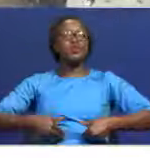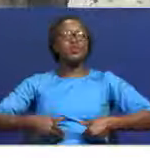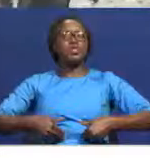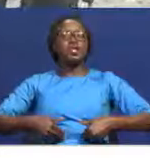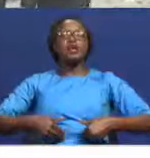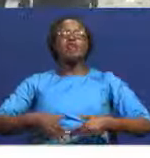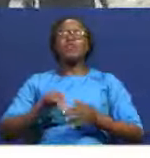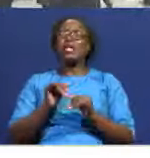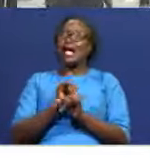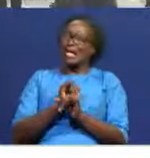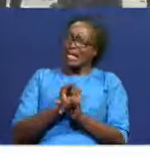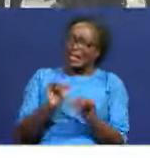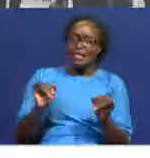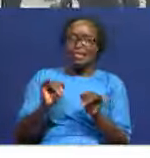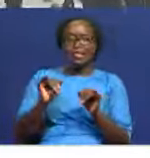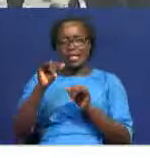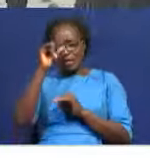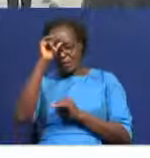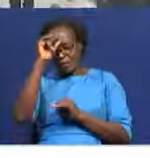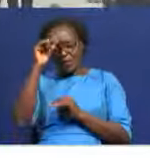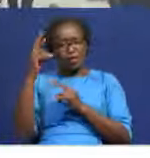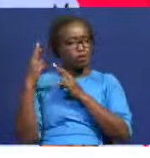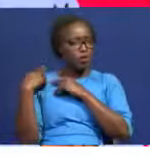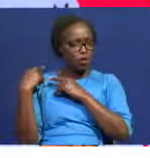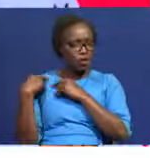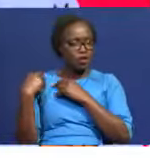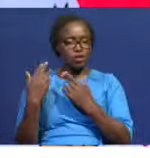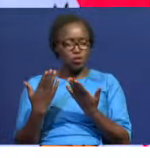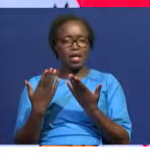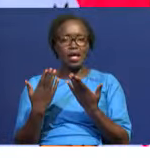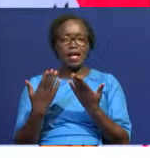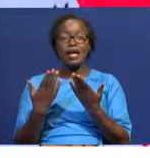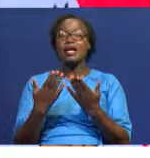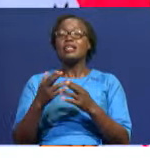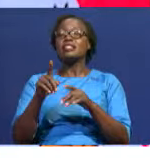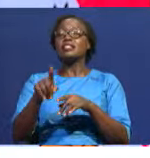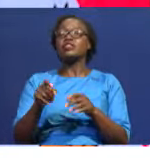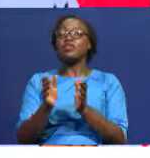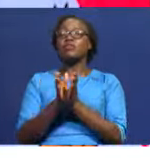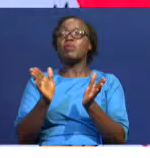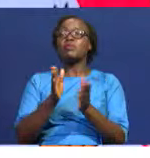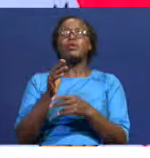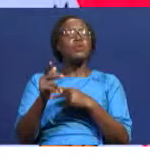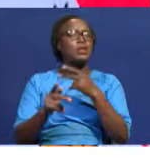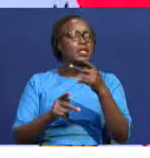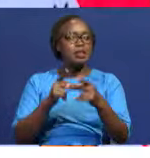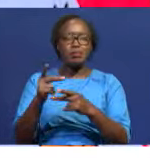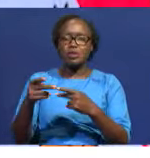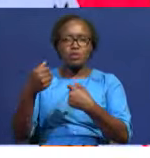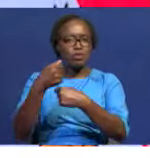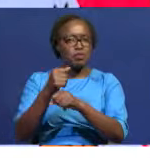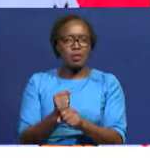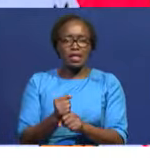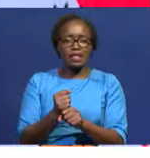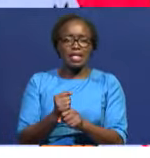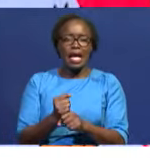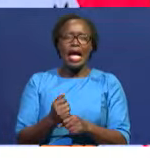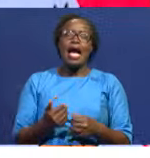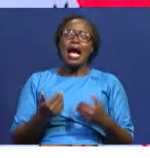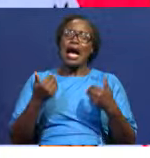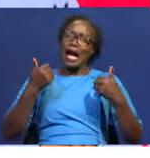calling for a lean government responsive to the needs of the public. Even with the progress we have made, I